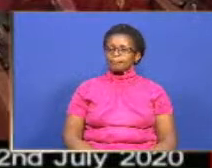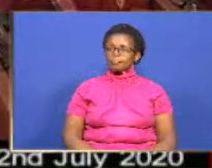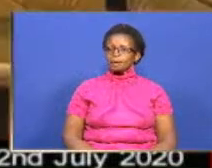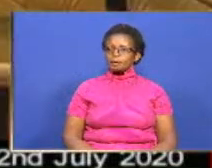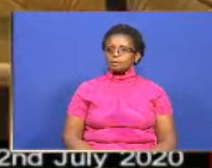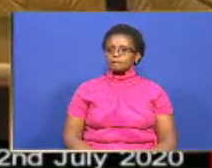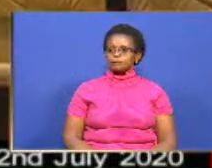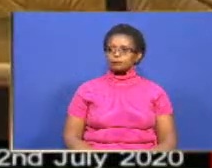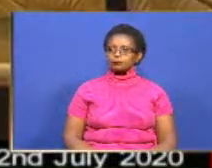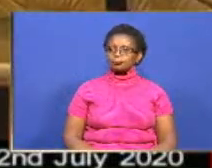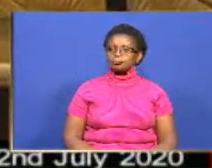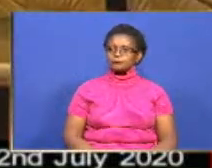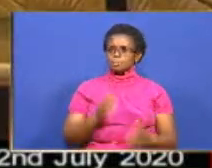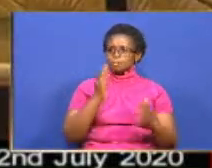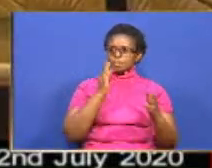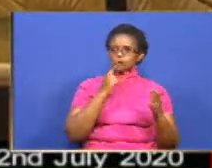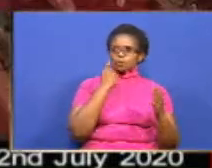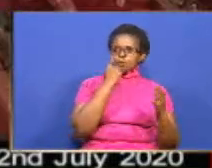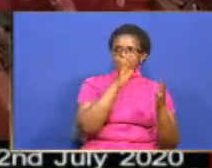Mover.